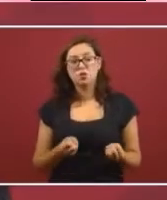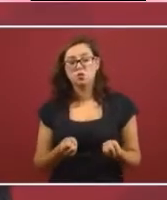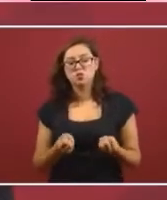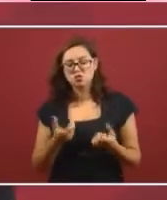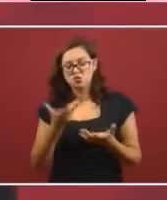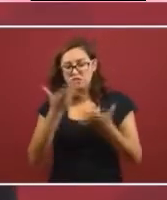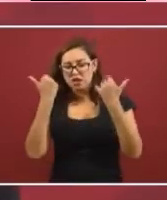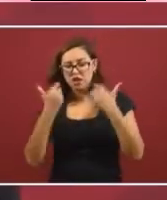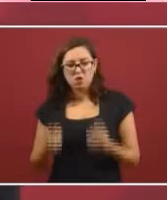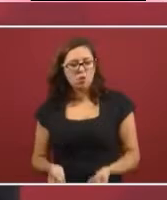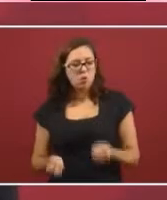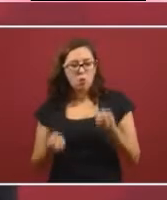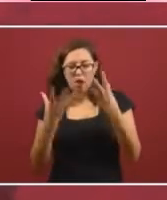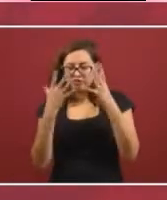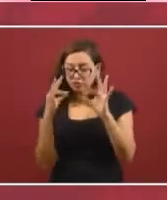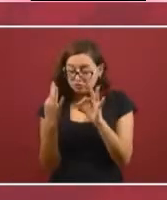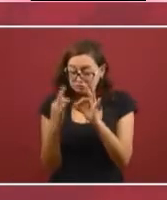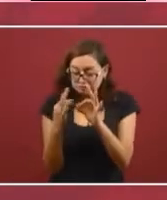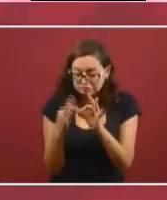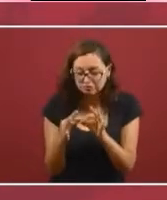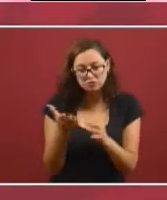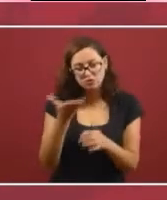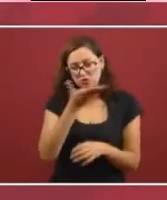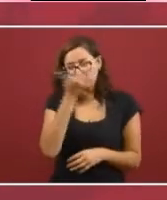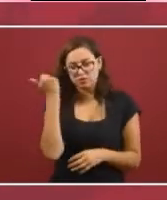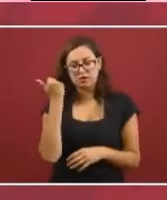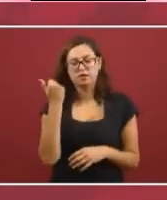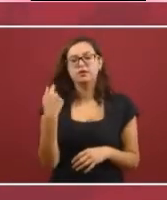I don't have the data here with me now exactly.